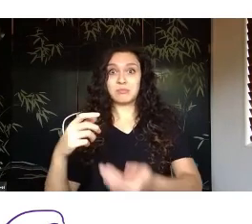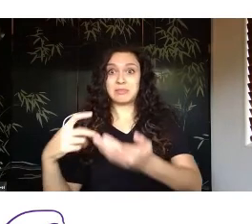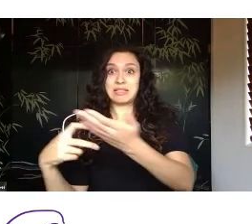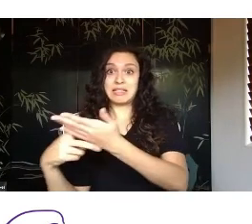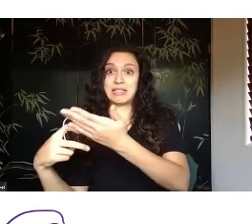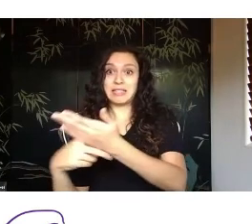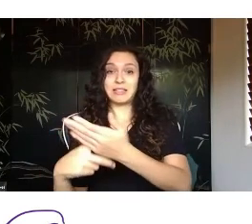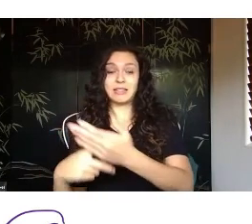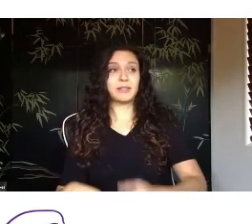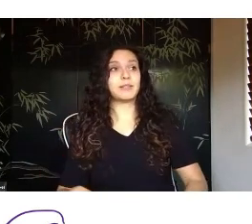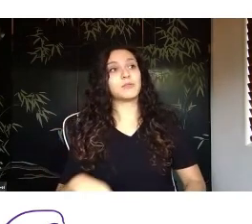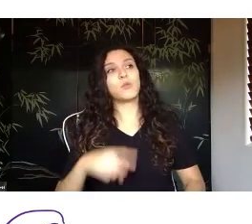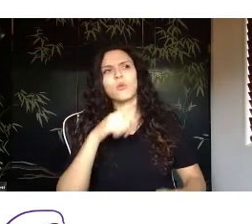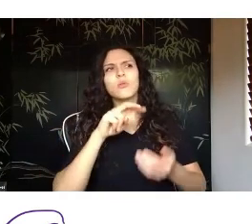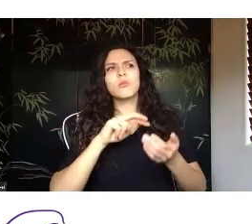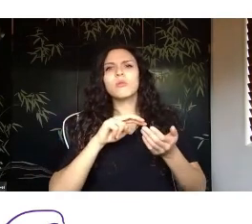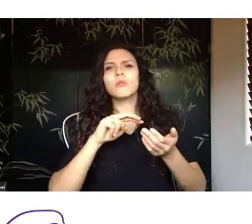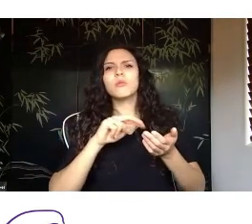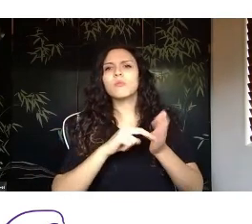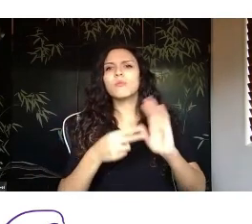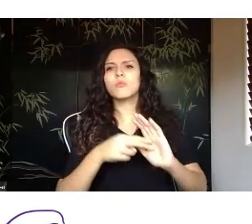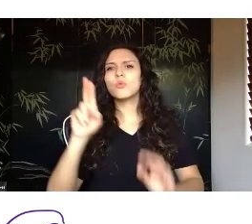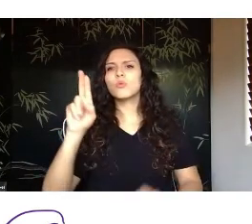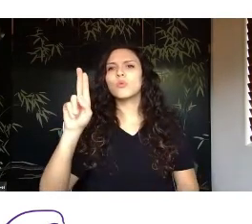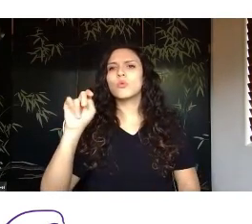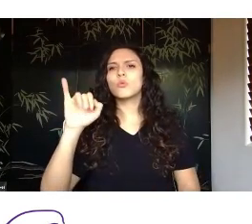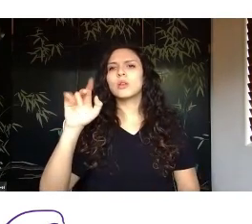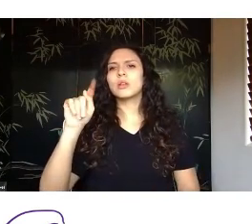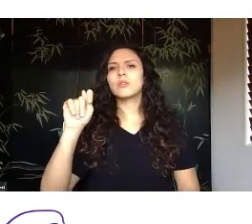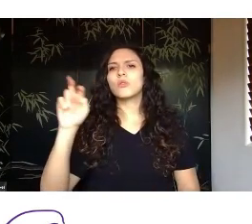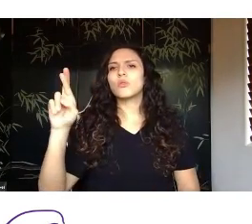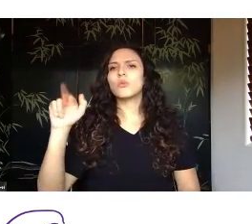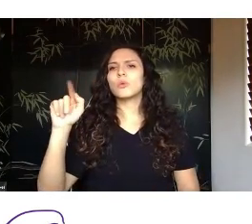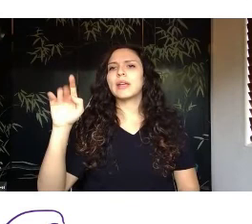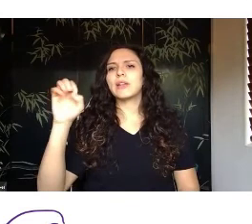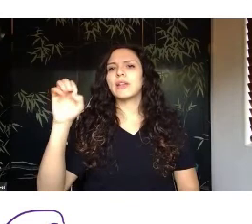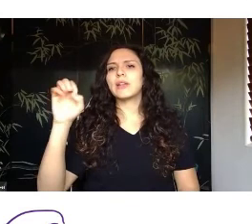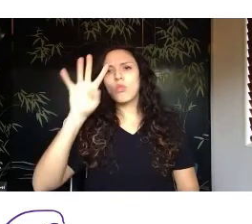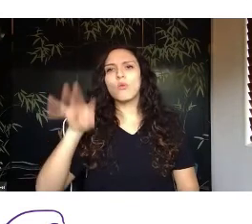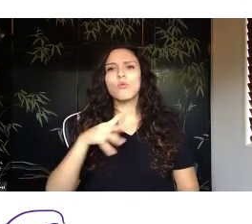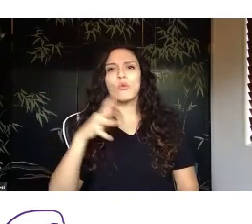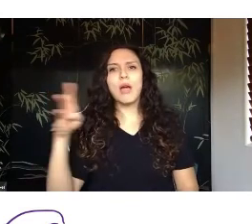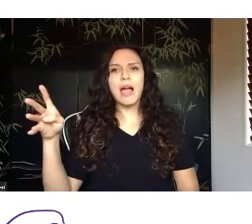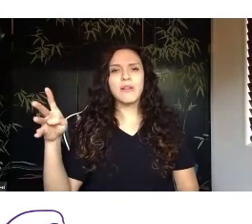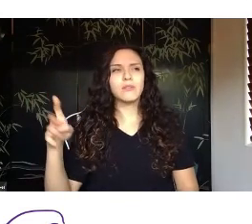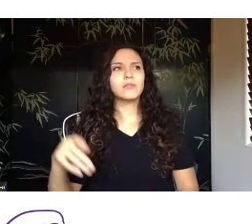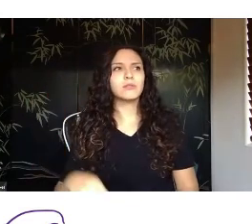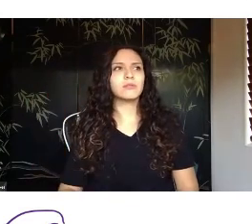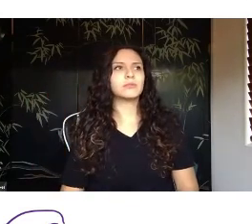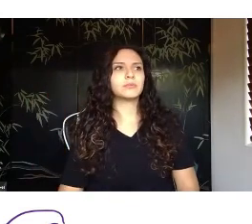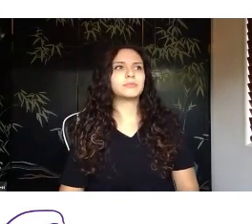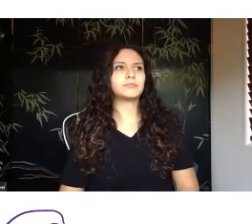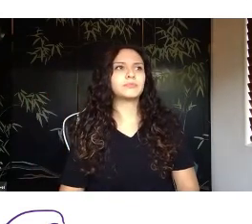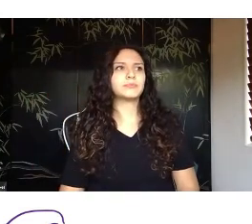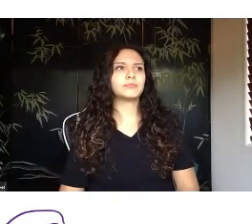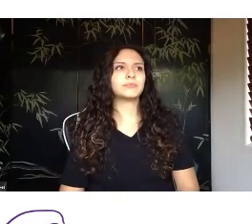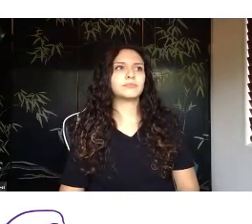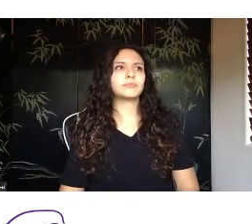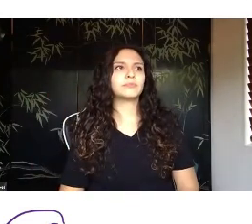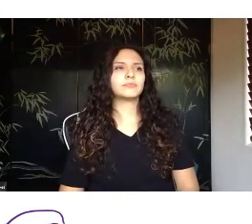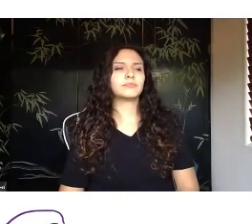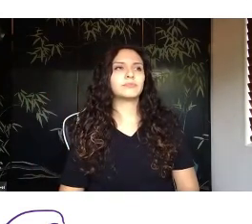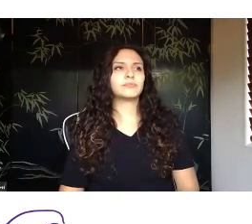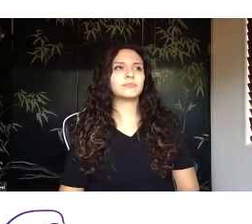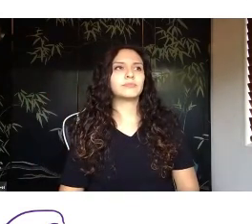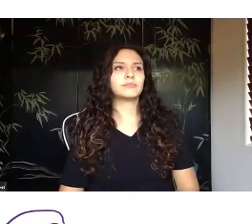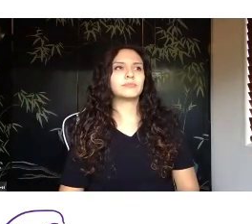Okay, that's what it's saying. So what does this unit rate mean for the graph? Well, I just stated it because I just wrote down my